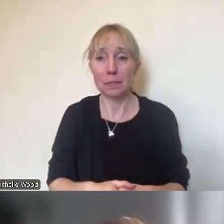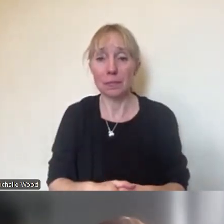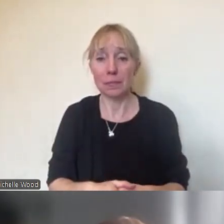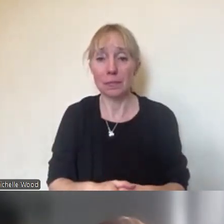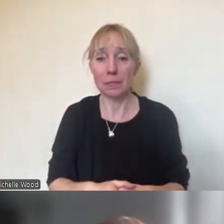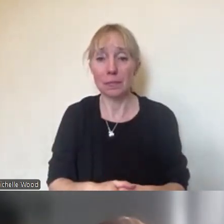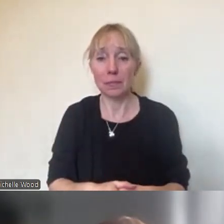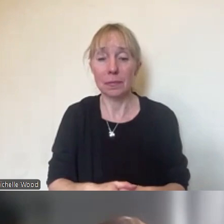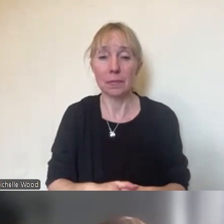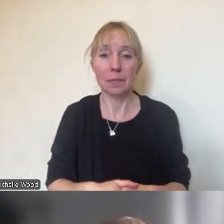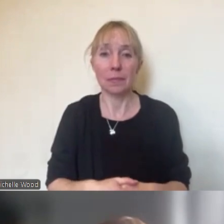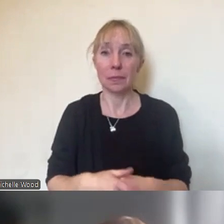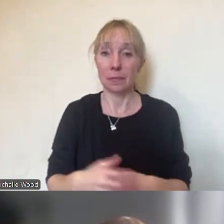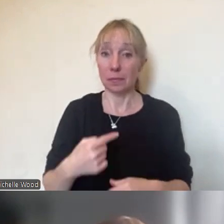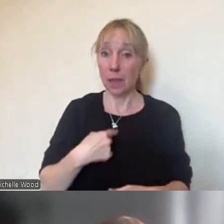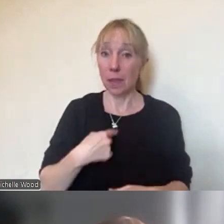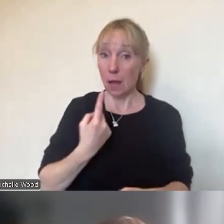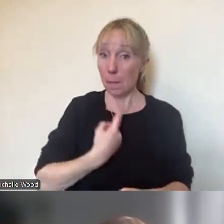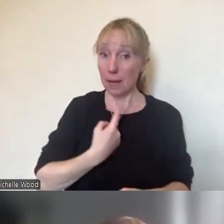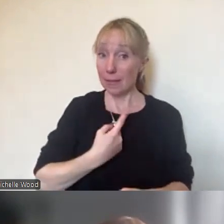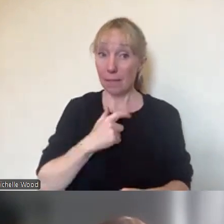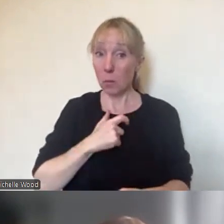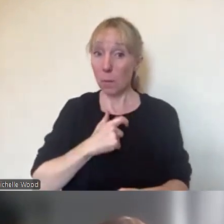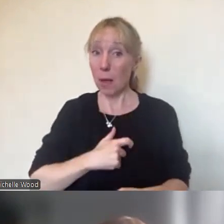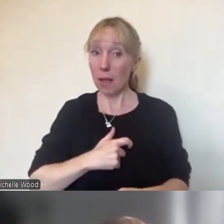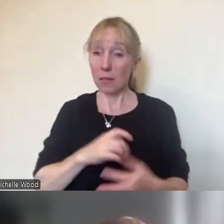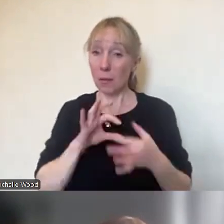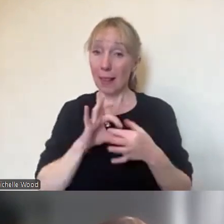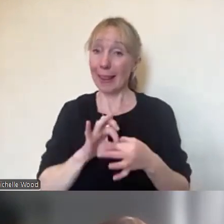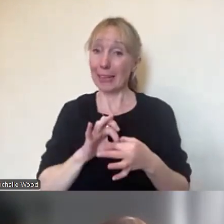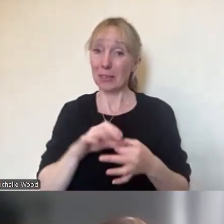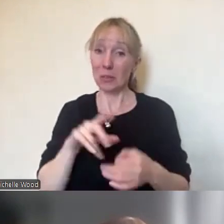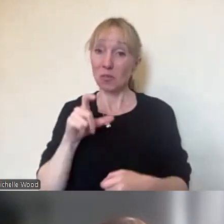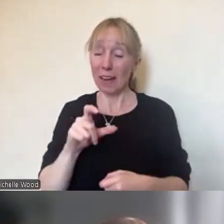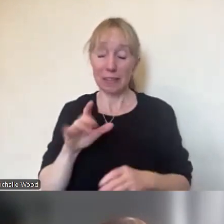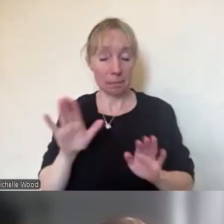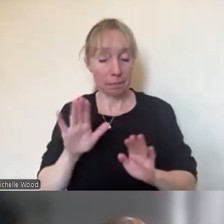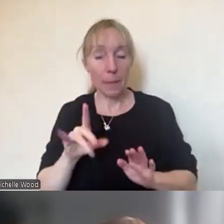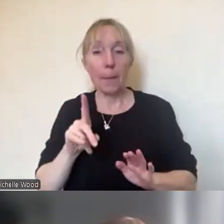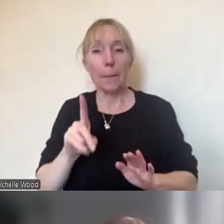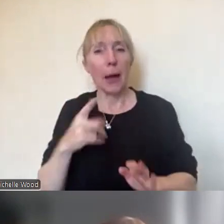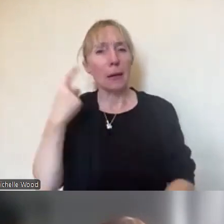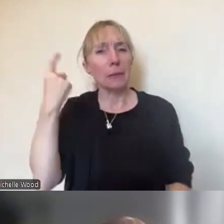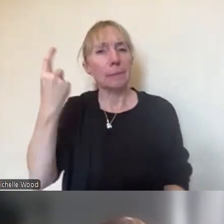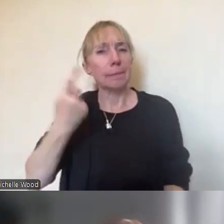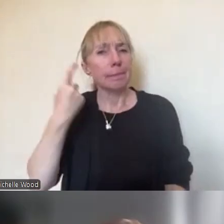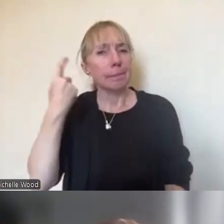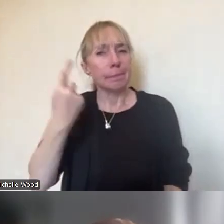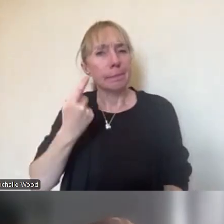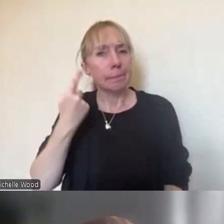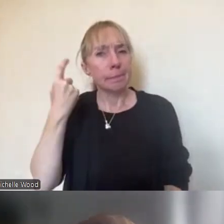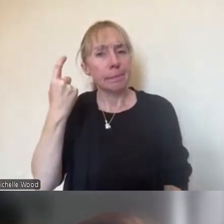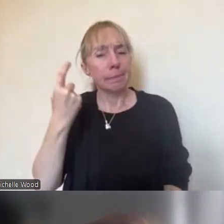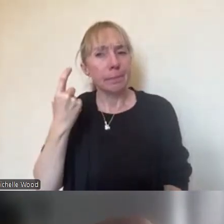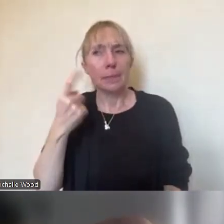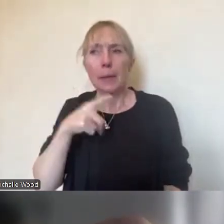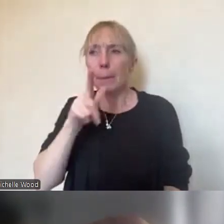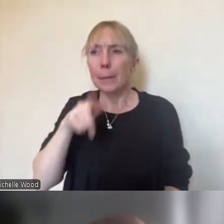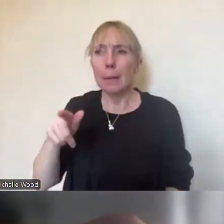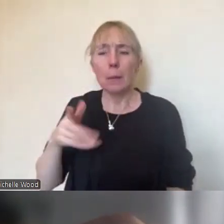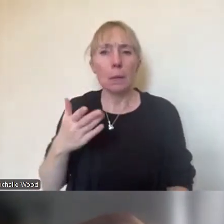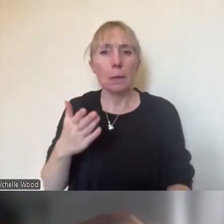I don't have a personal link, but I was wondering how people who had no